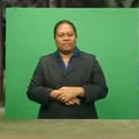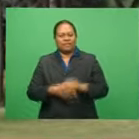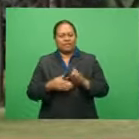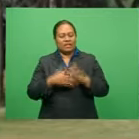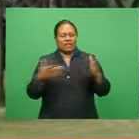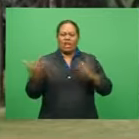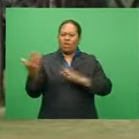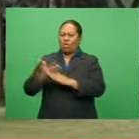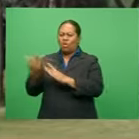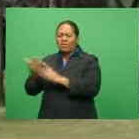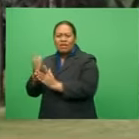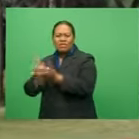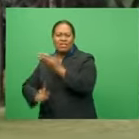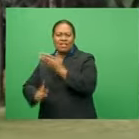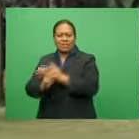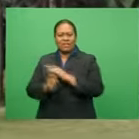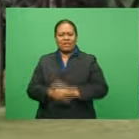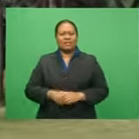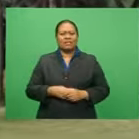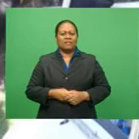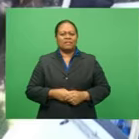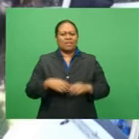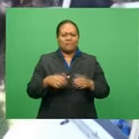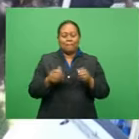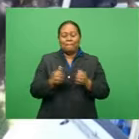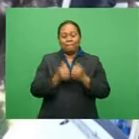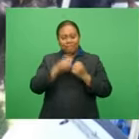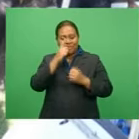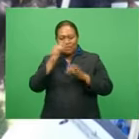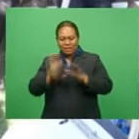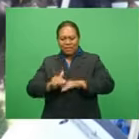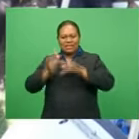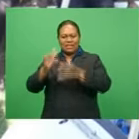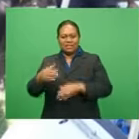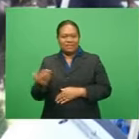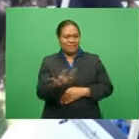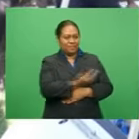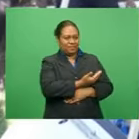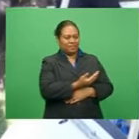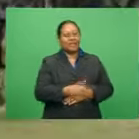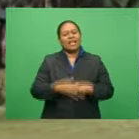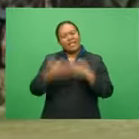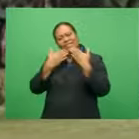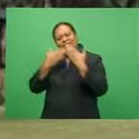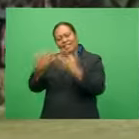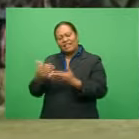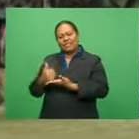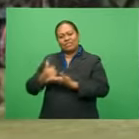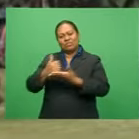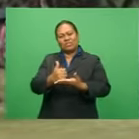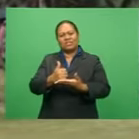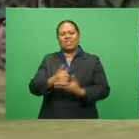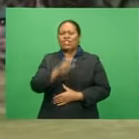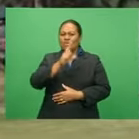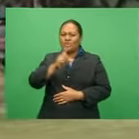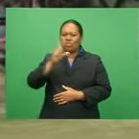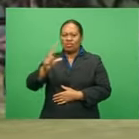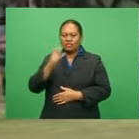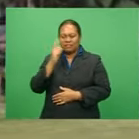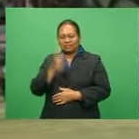time, we have this number of participants. Thanks to the sponsors, Please Beverages and Coca-Cola Metal.